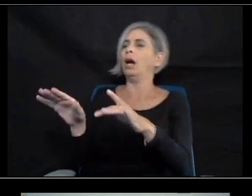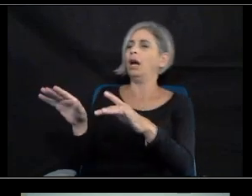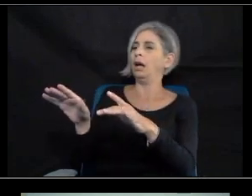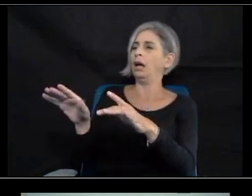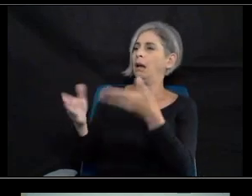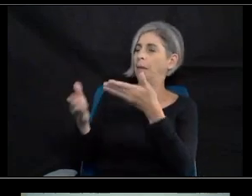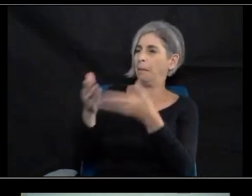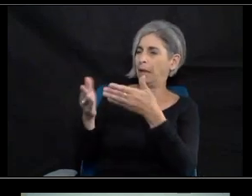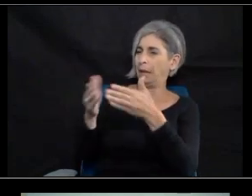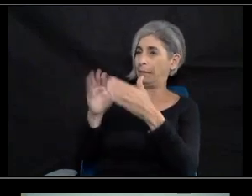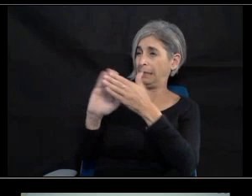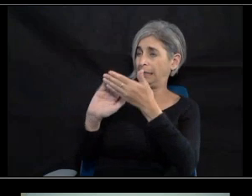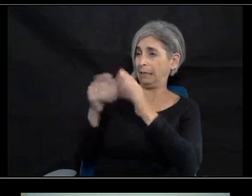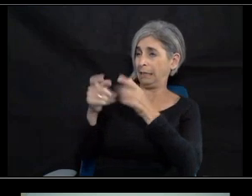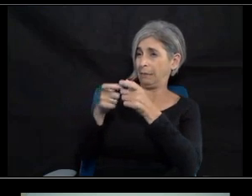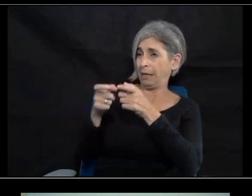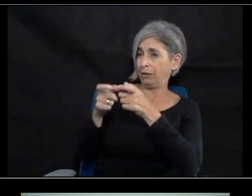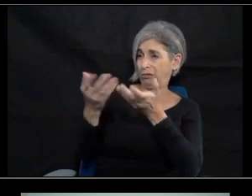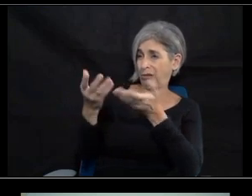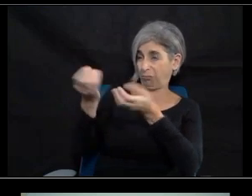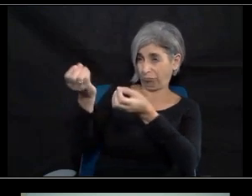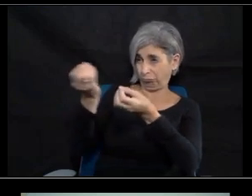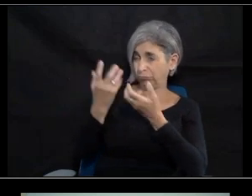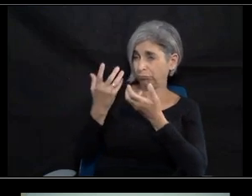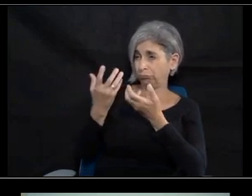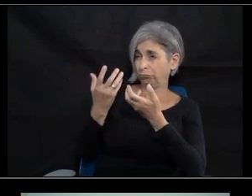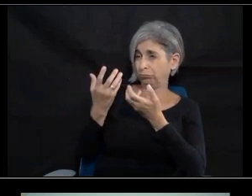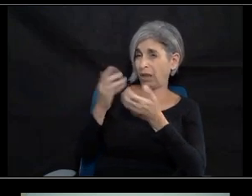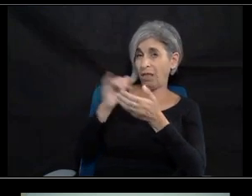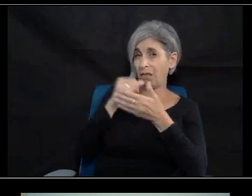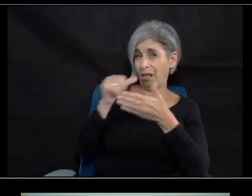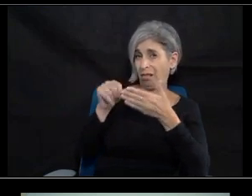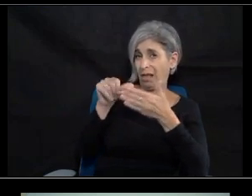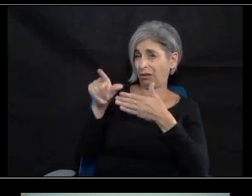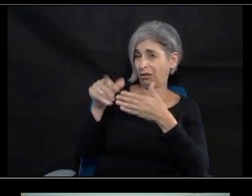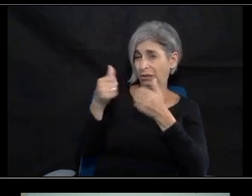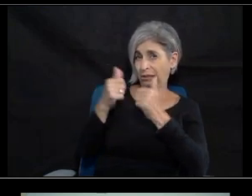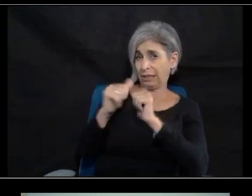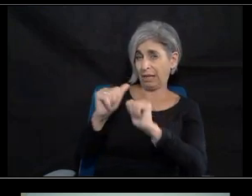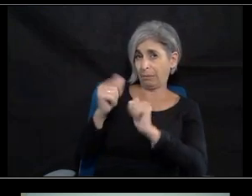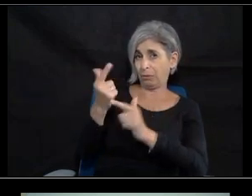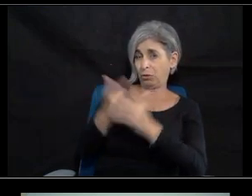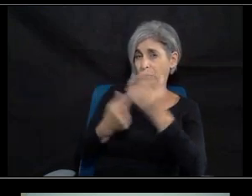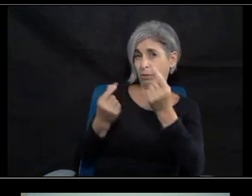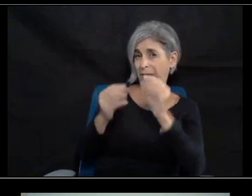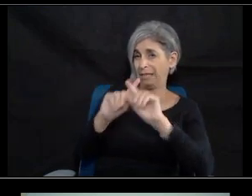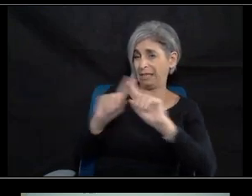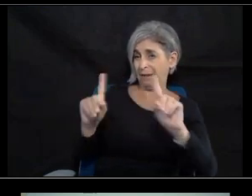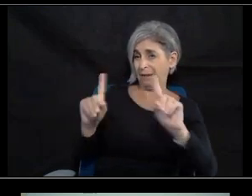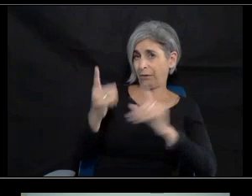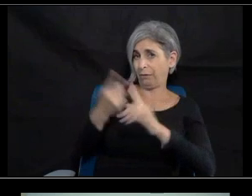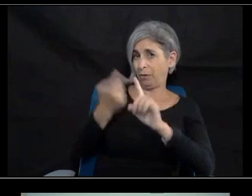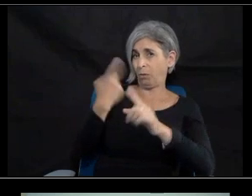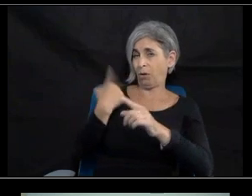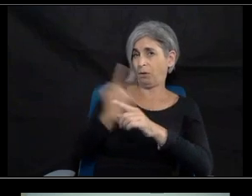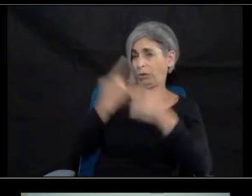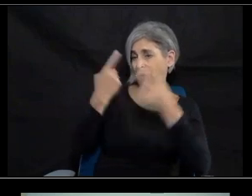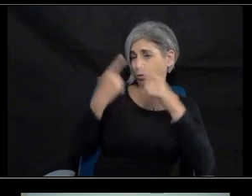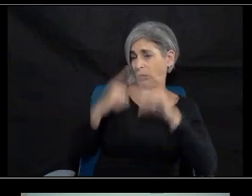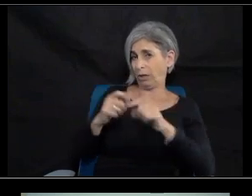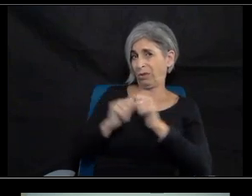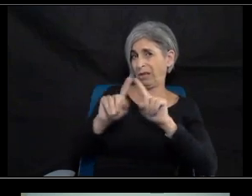maybe city manager can weigh in on that. That letter is an attempt to do something different than what we previously agreed to with a